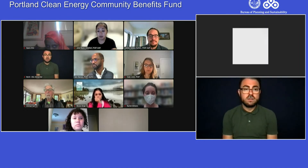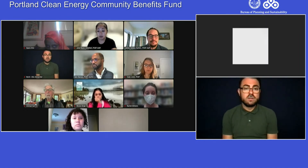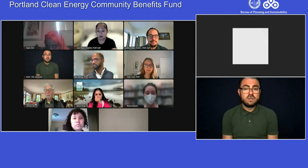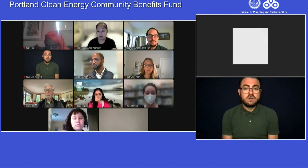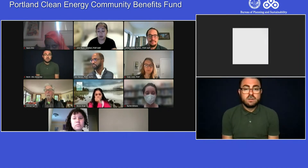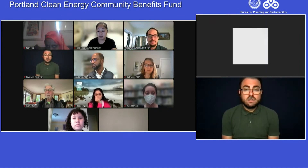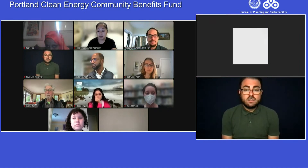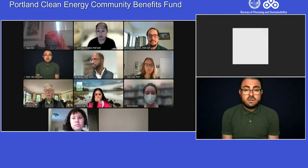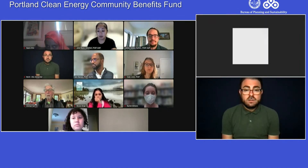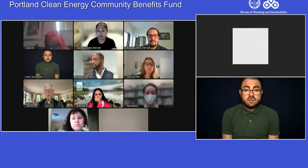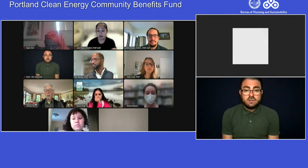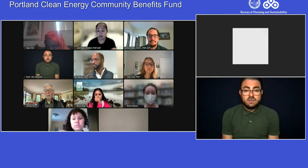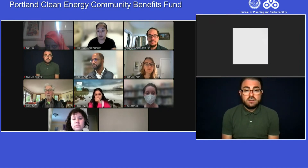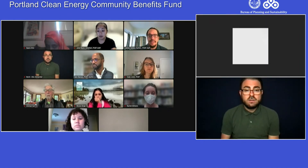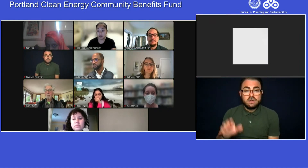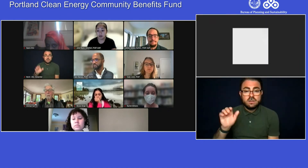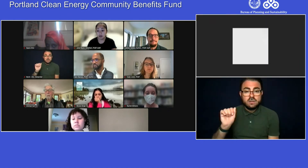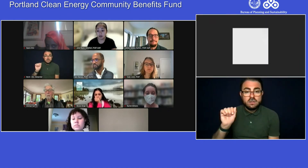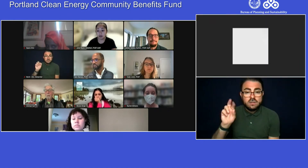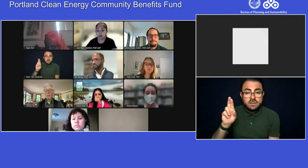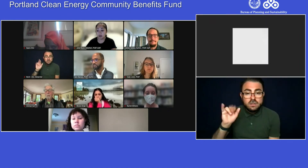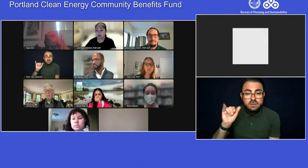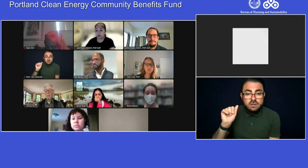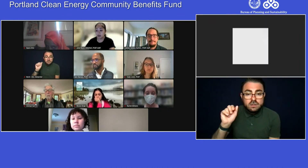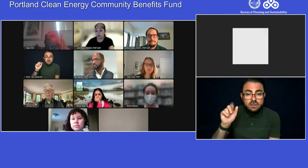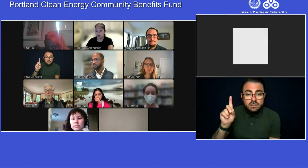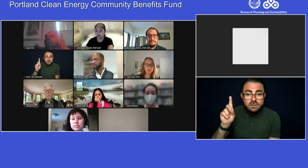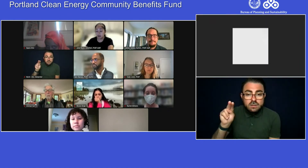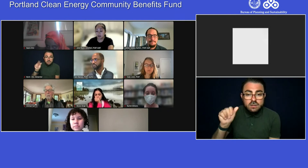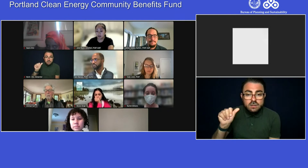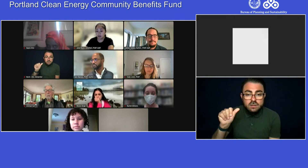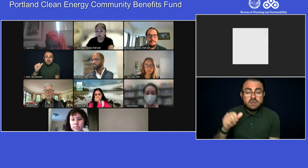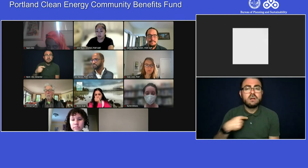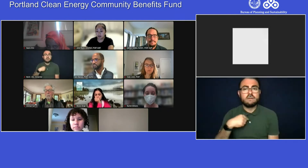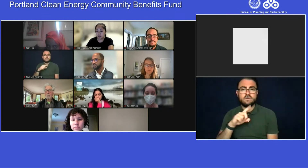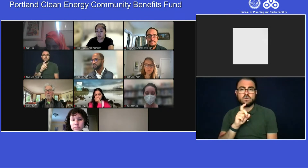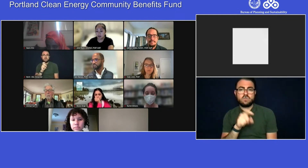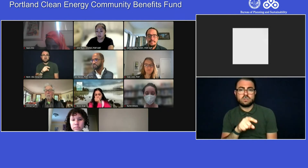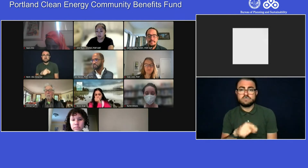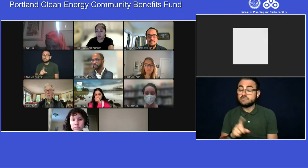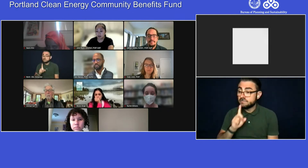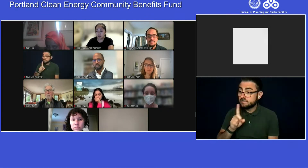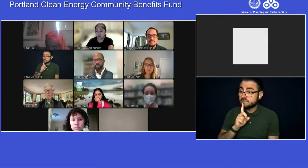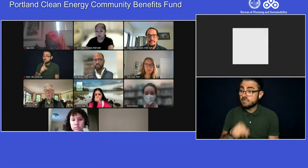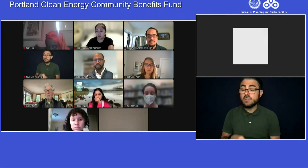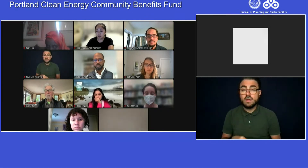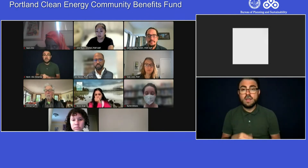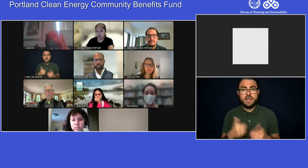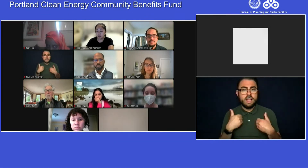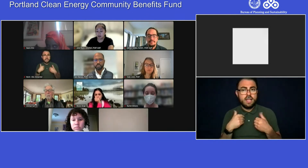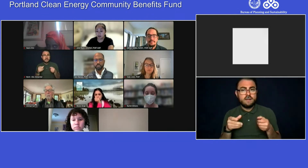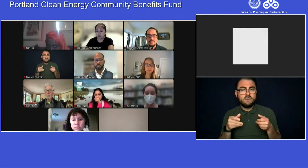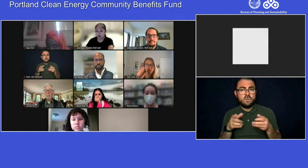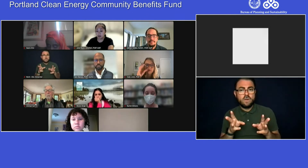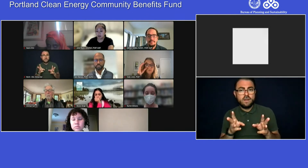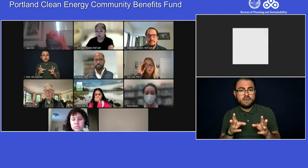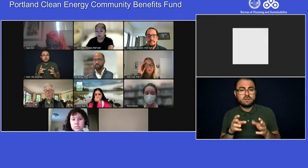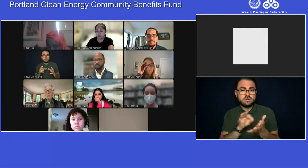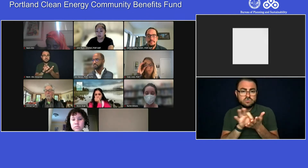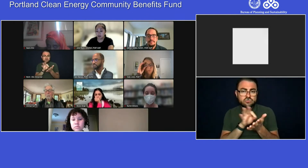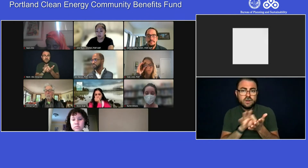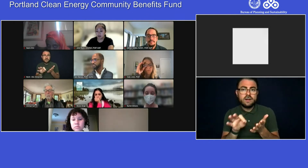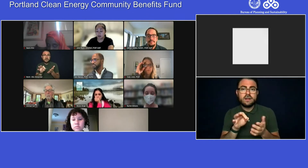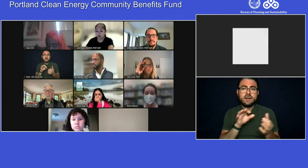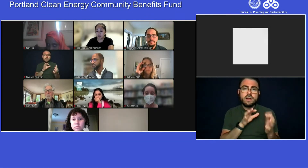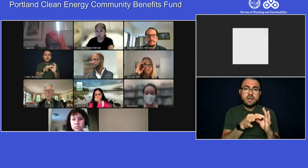I have a question. Yeah. Is there a way to track the comments or feedback that didn't make it into